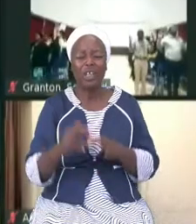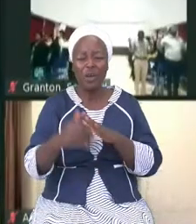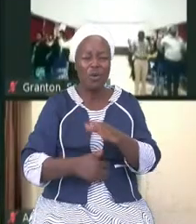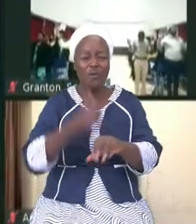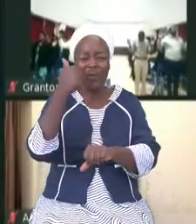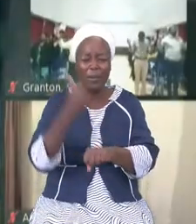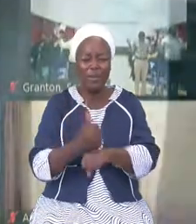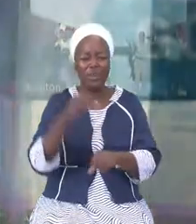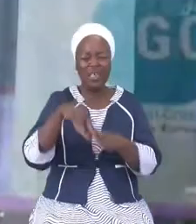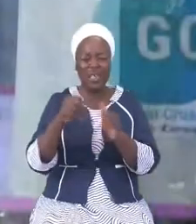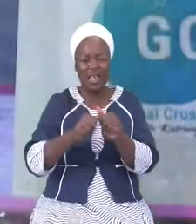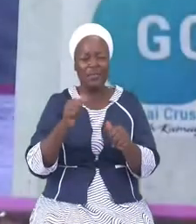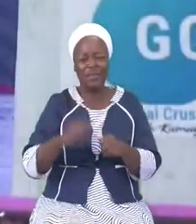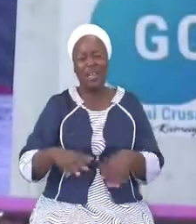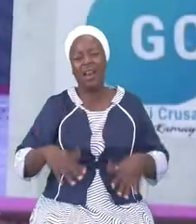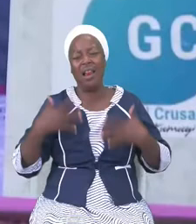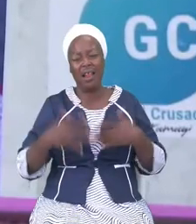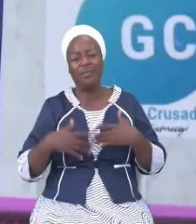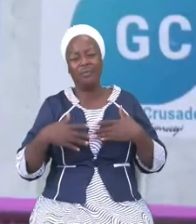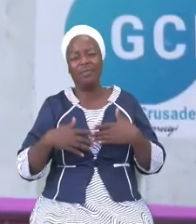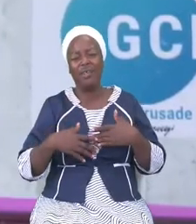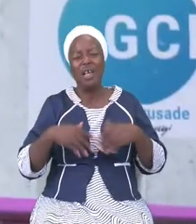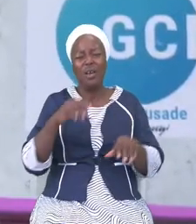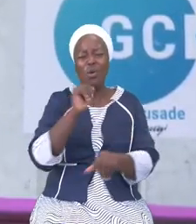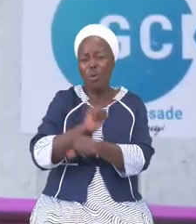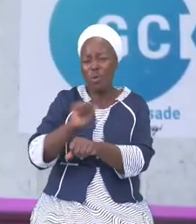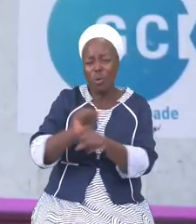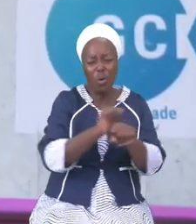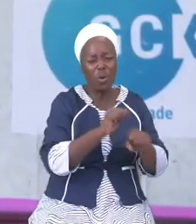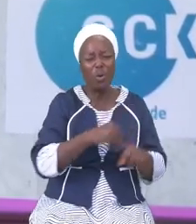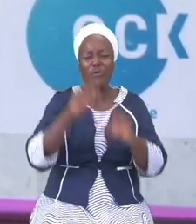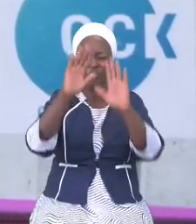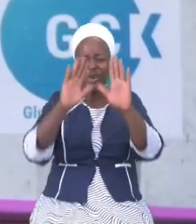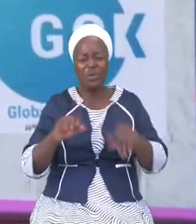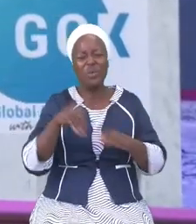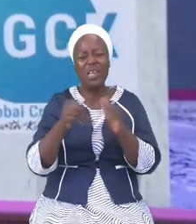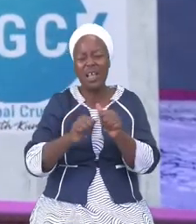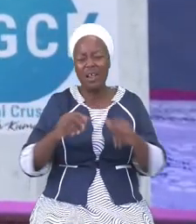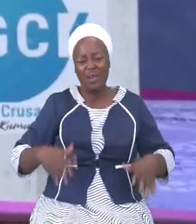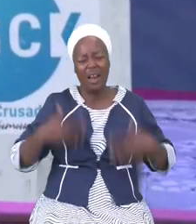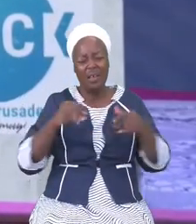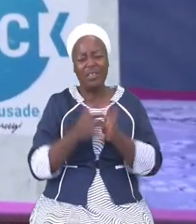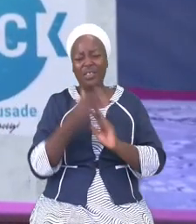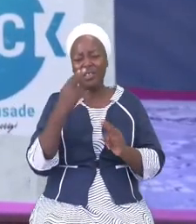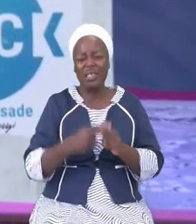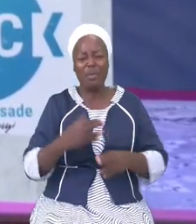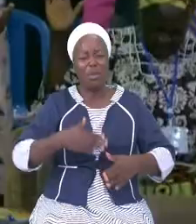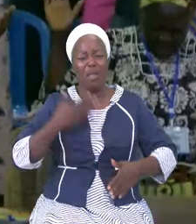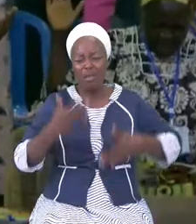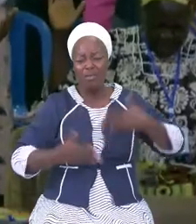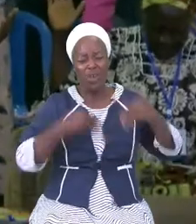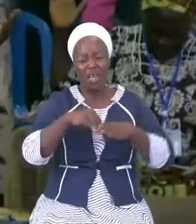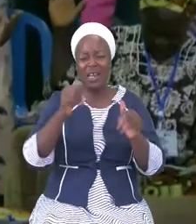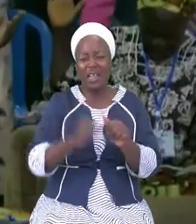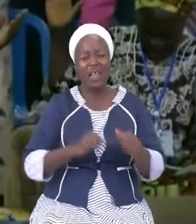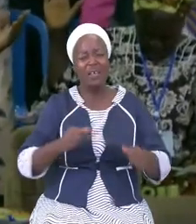Confirmation in every life. Operation of miracle in every life. Joy in every life.